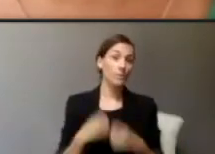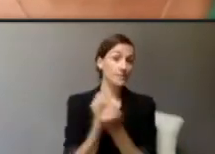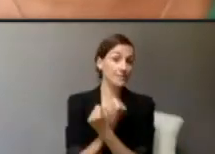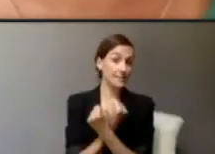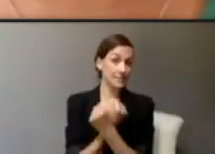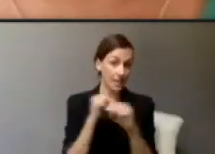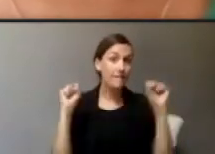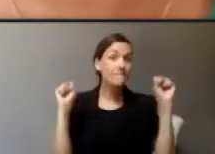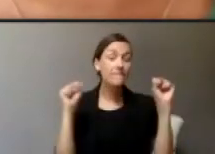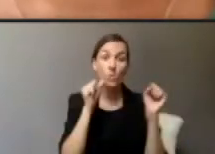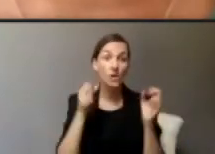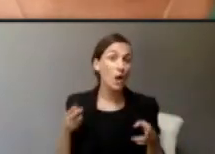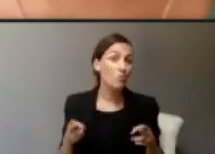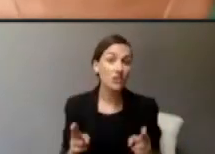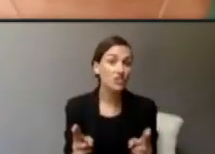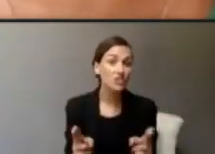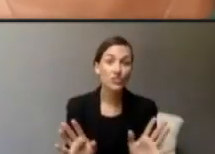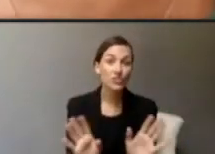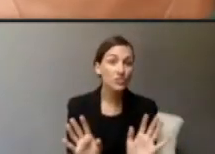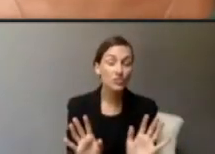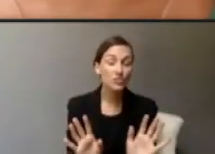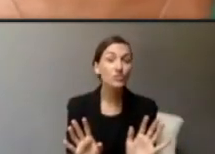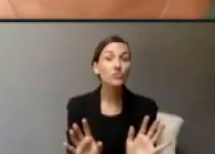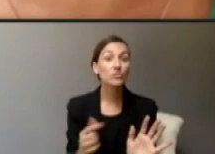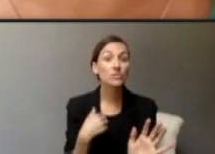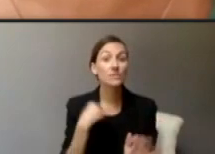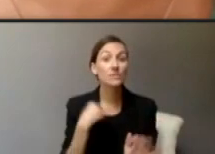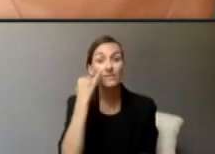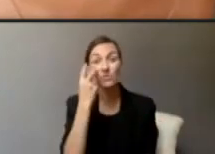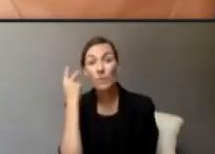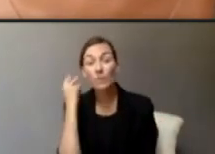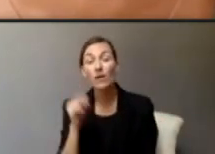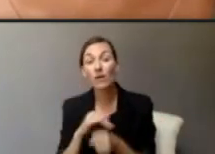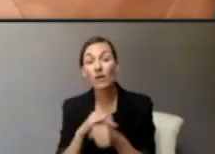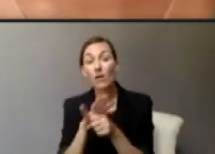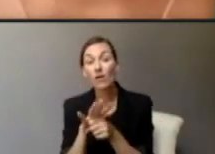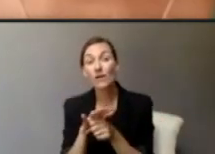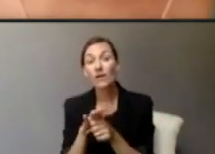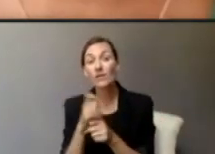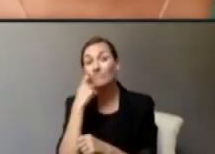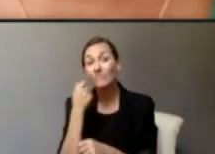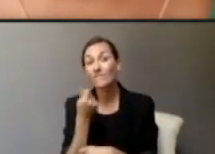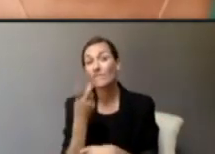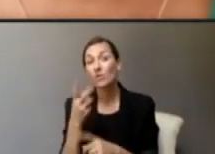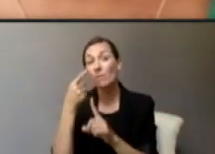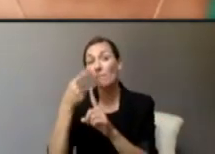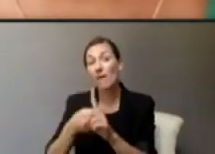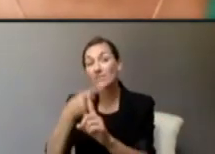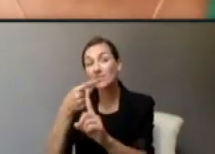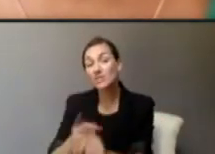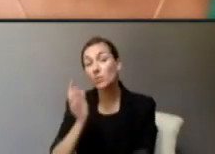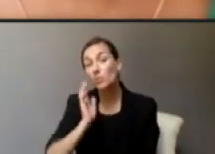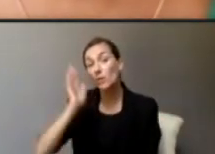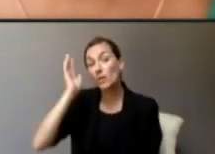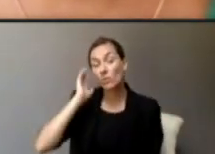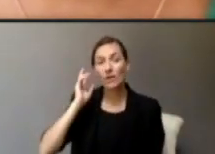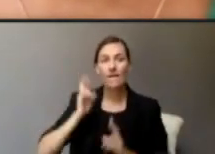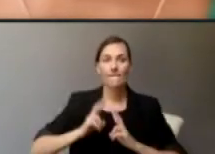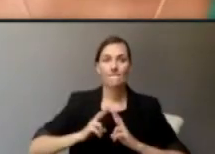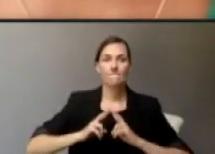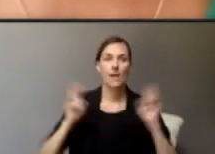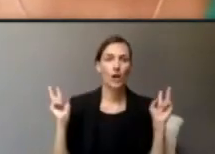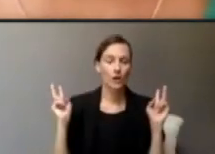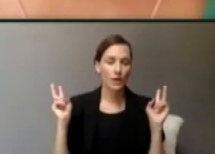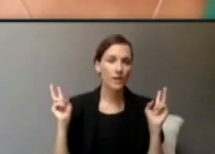is not rushed at all. If you recall, COVID over the last several months, we were very